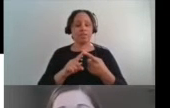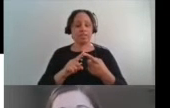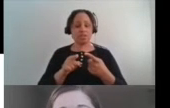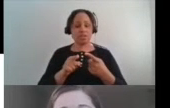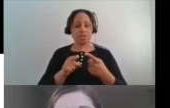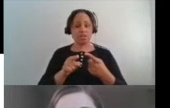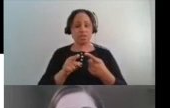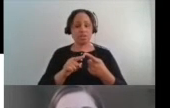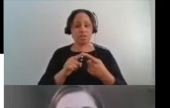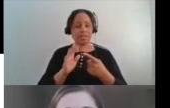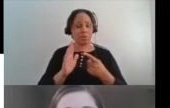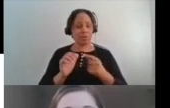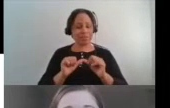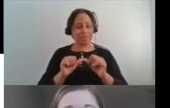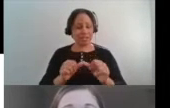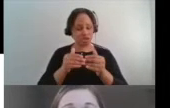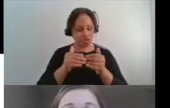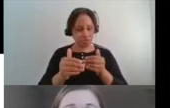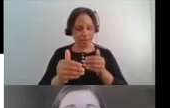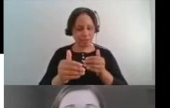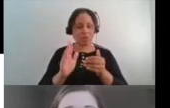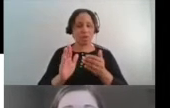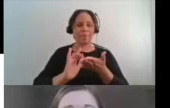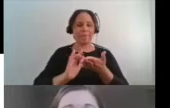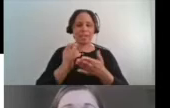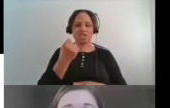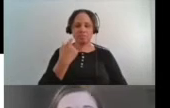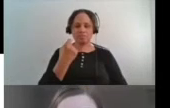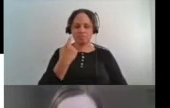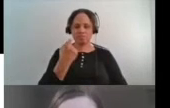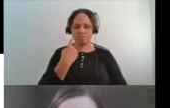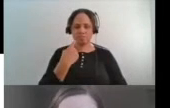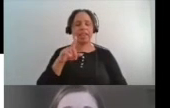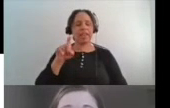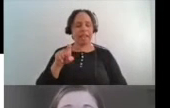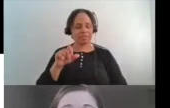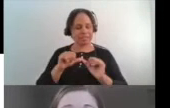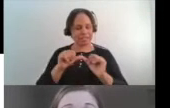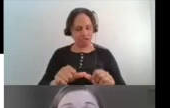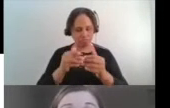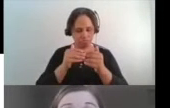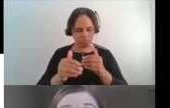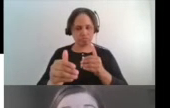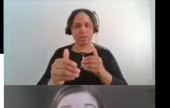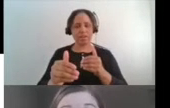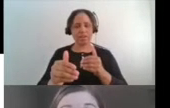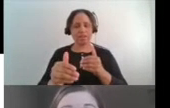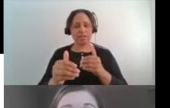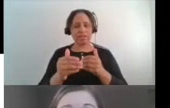is immunosuppression medications. And so those can, if there is a cancer present, they could make that cancer